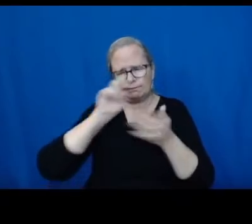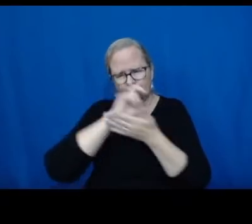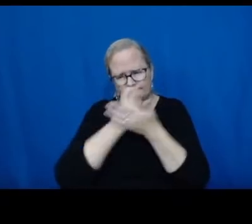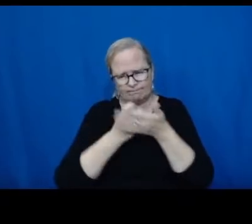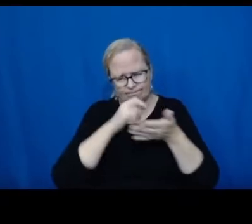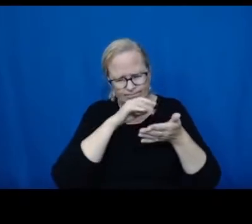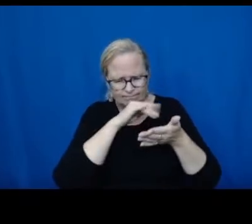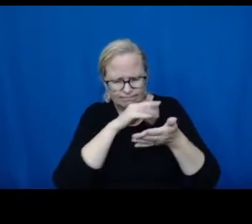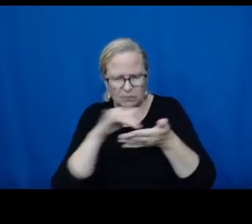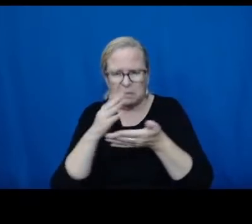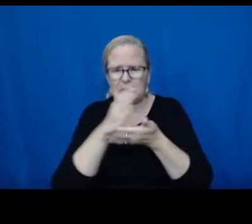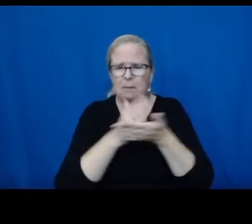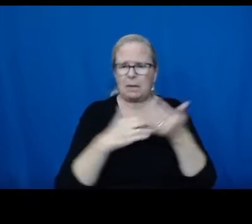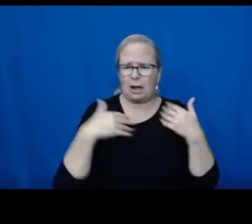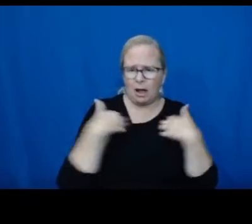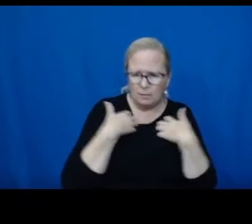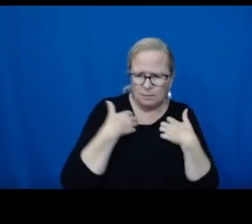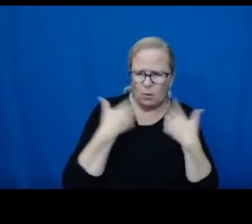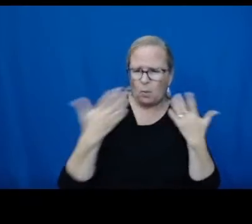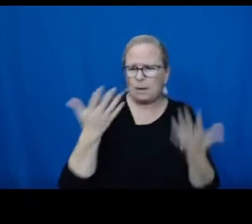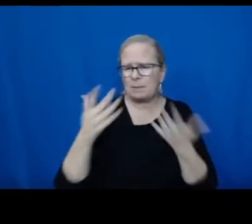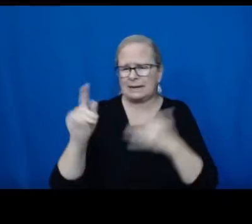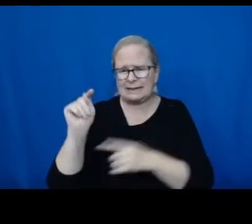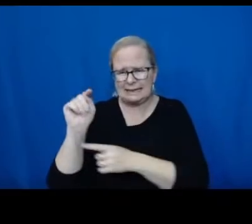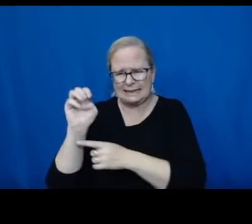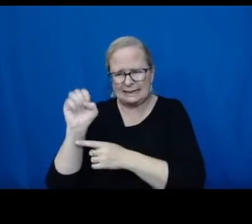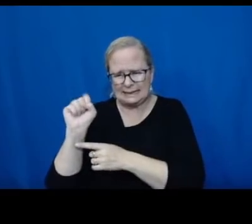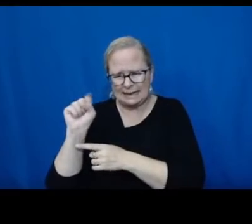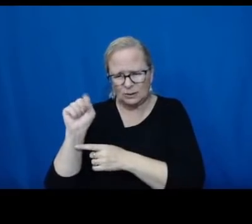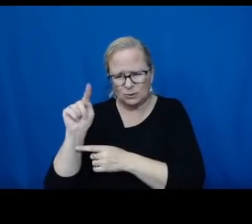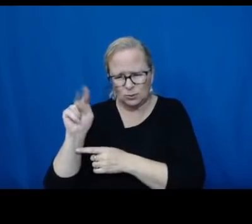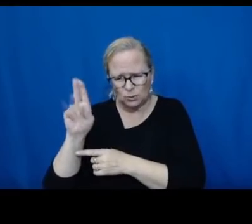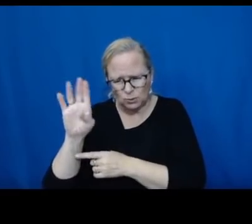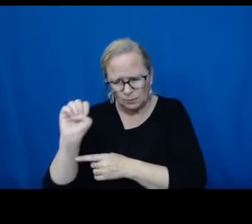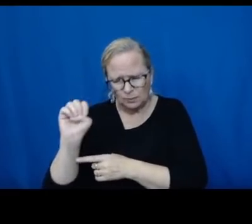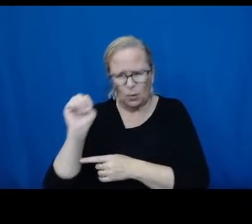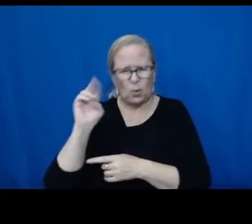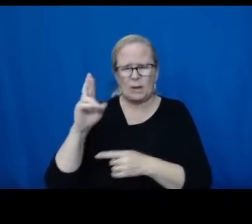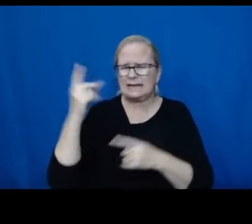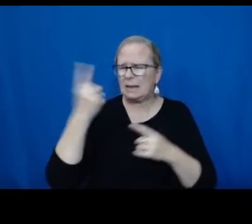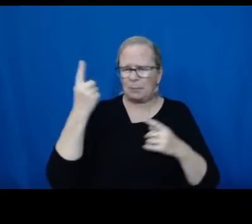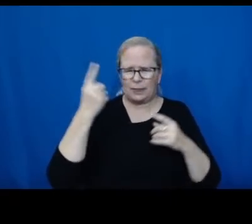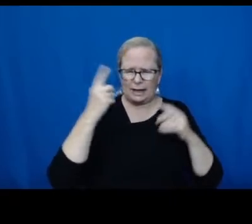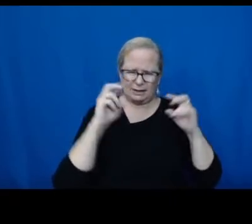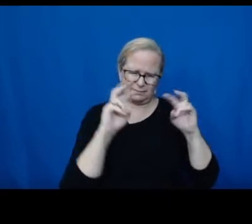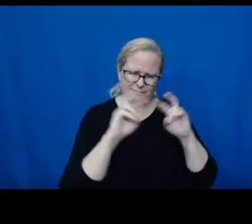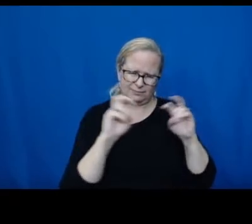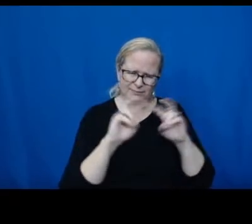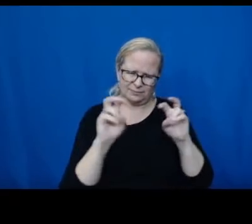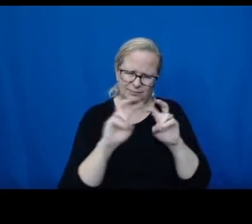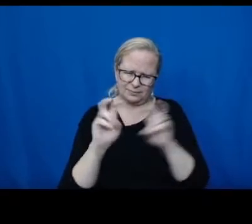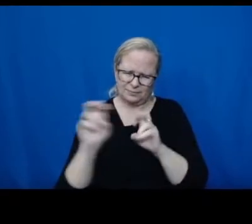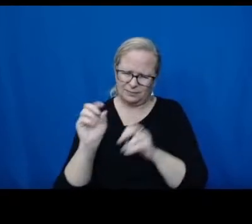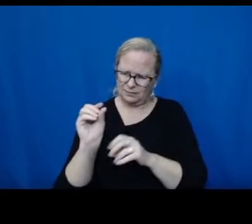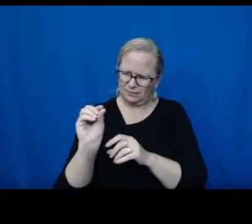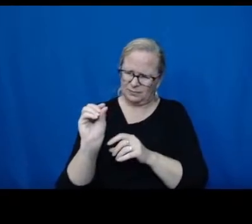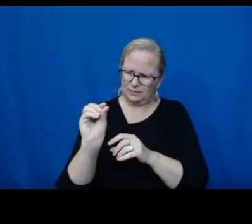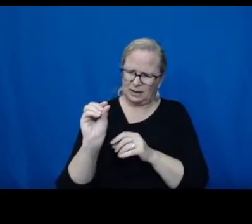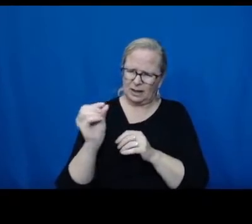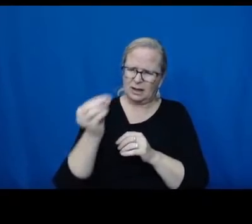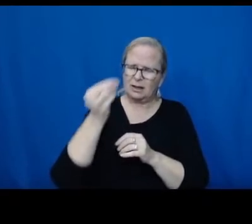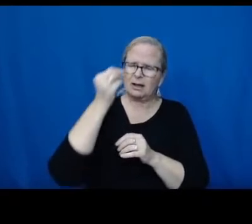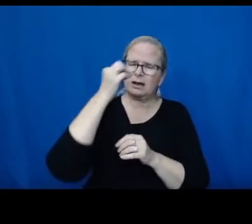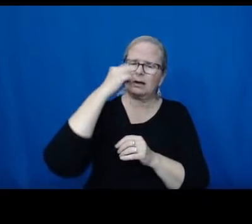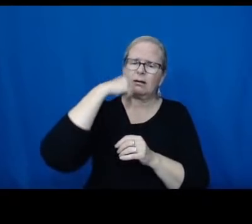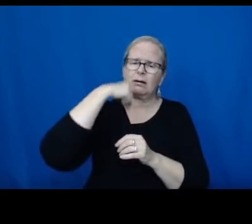very quickly in the lungs and the lower respiratory tract, and it seems to zip down there pretty quickly. But the exact mechanism is